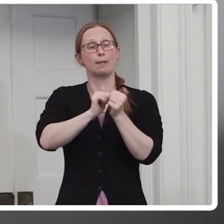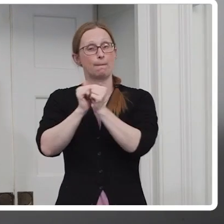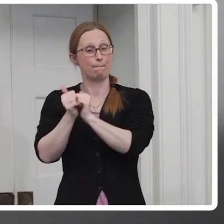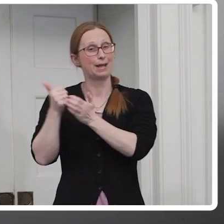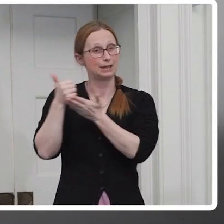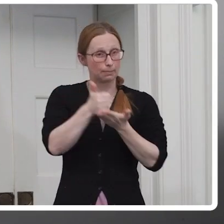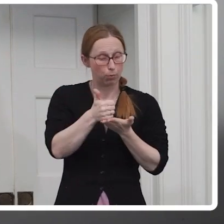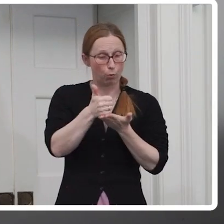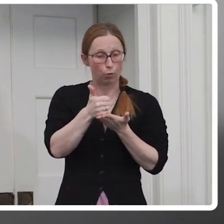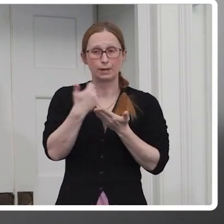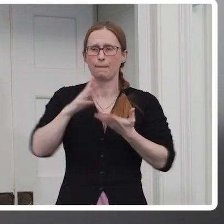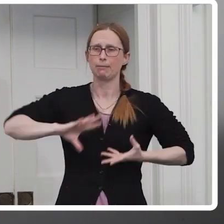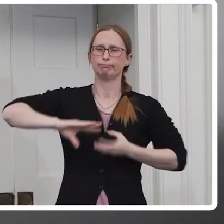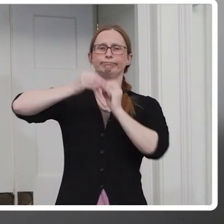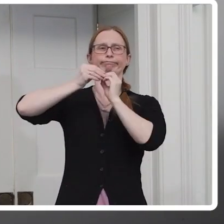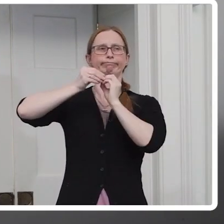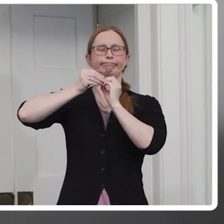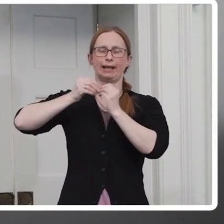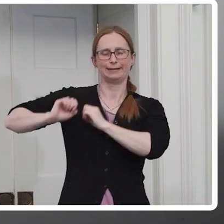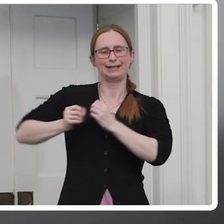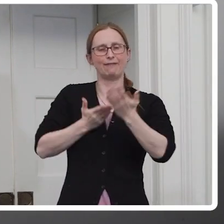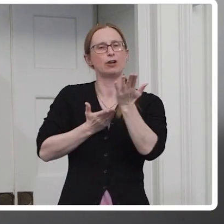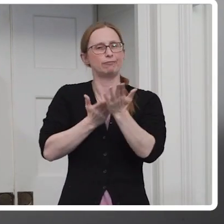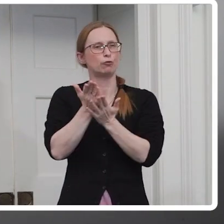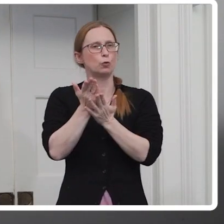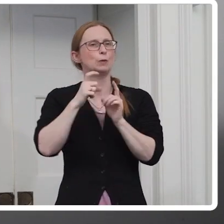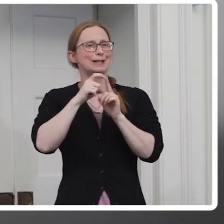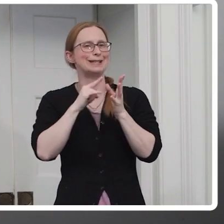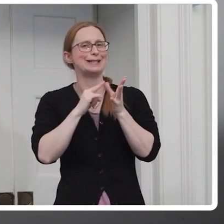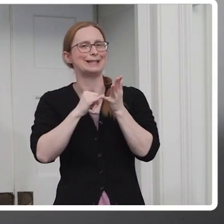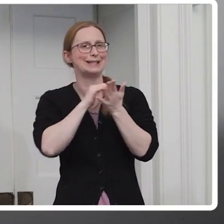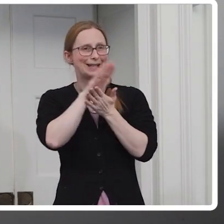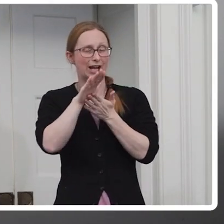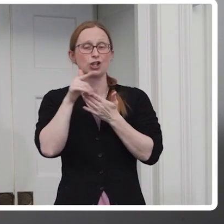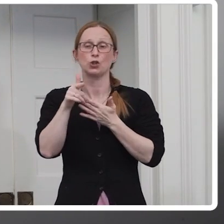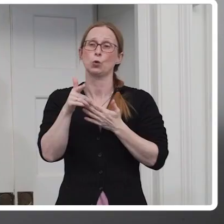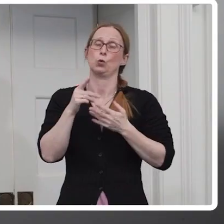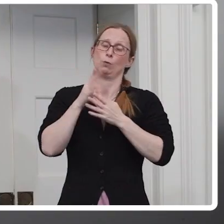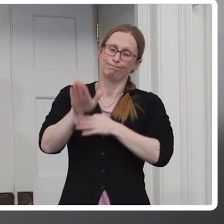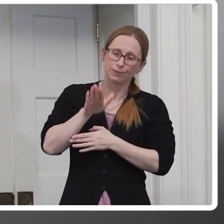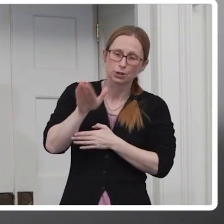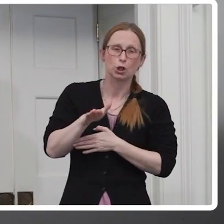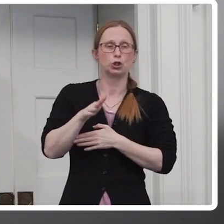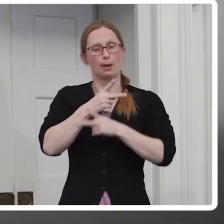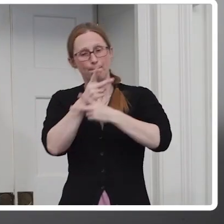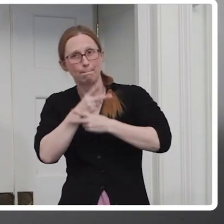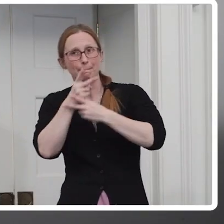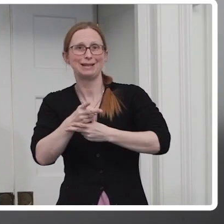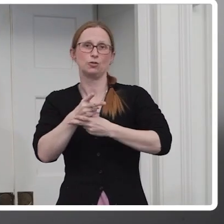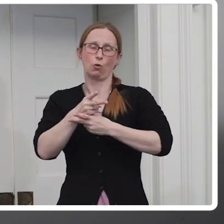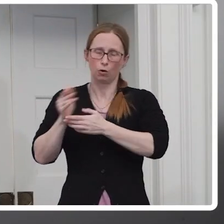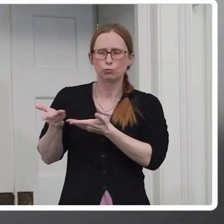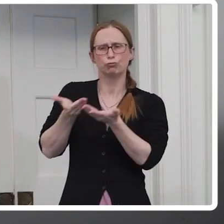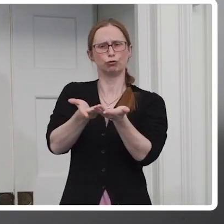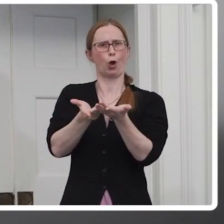program with peer support. It's conceived and delivered by Dash to nurture, mentor and platform artists